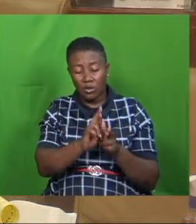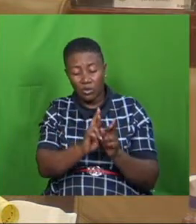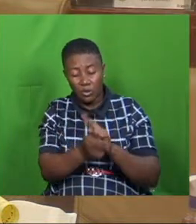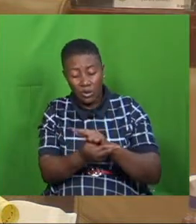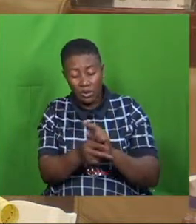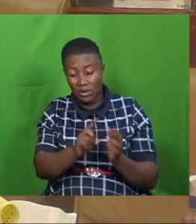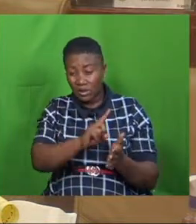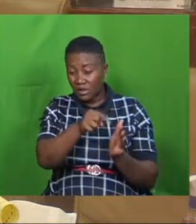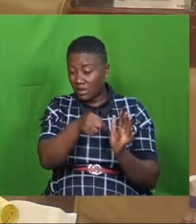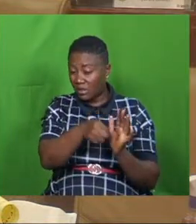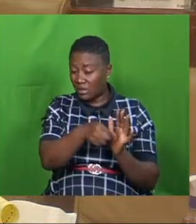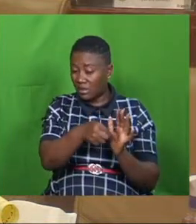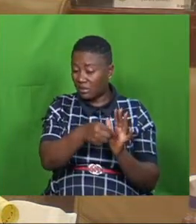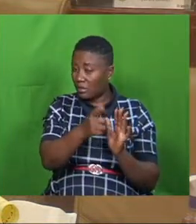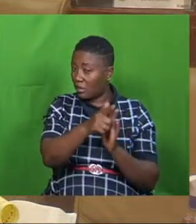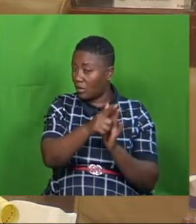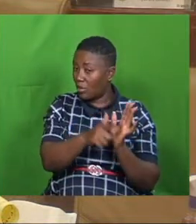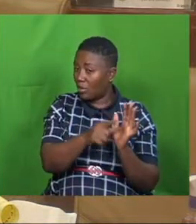charter